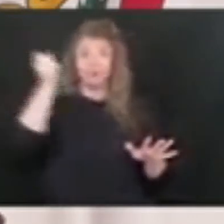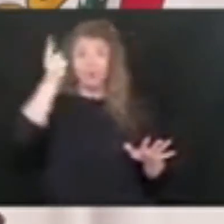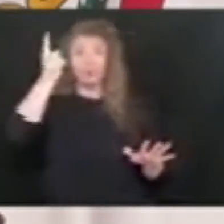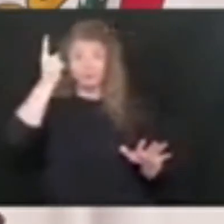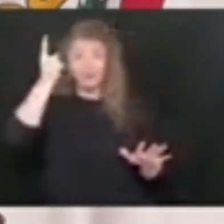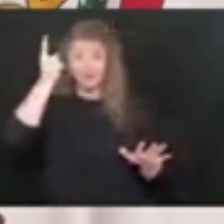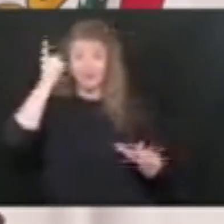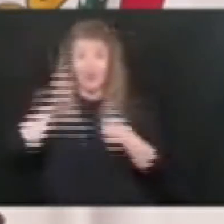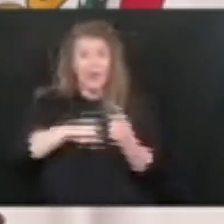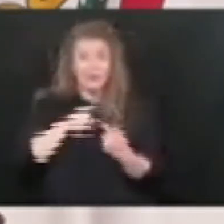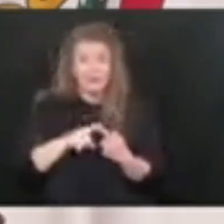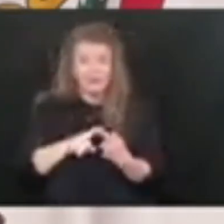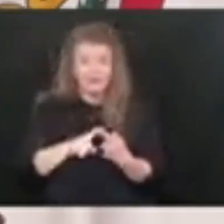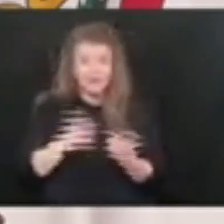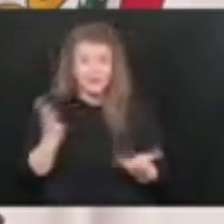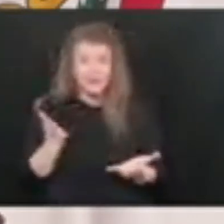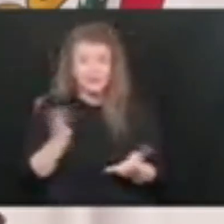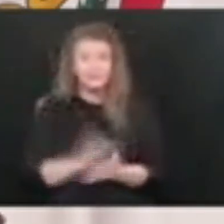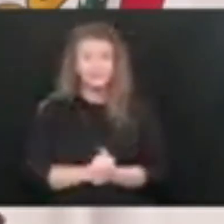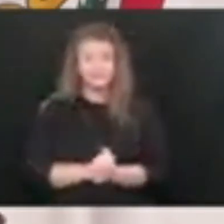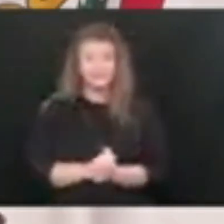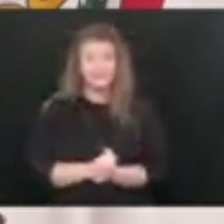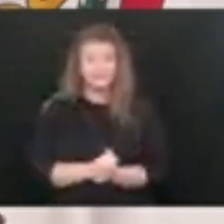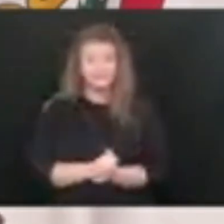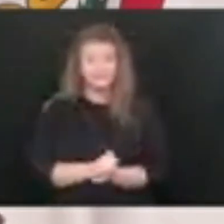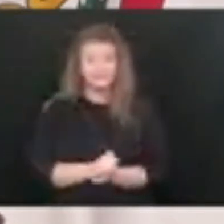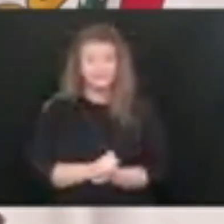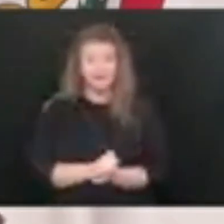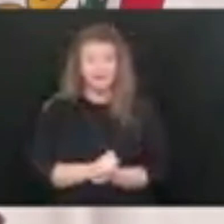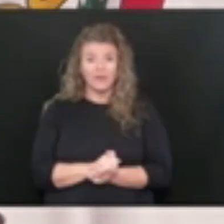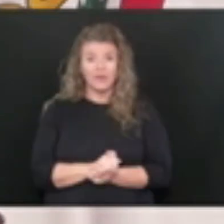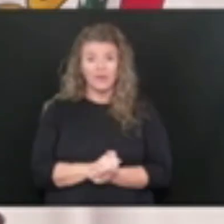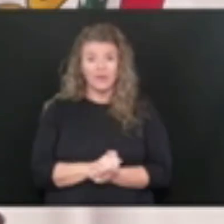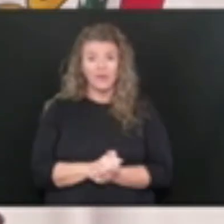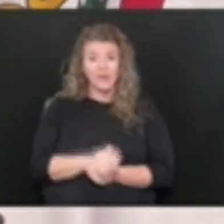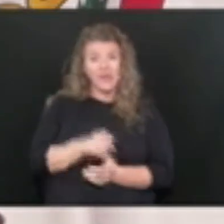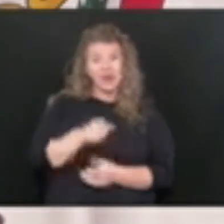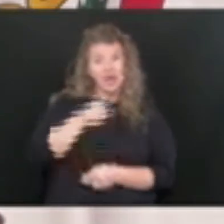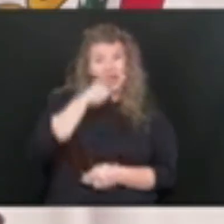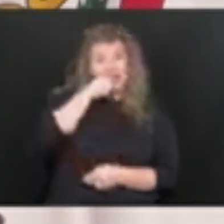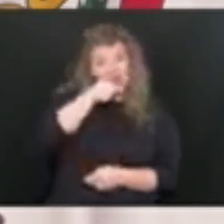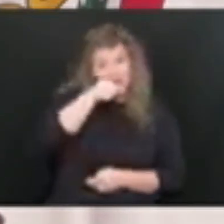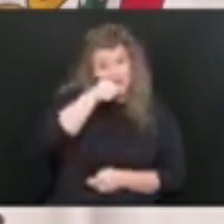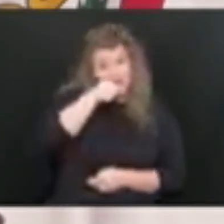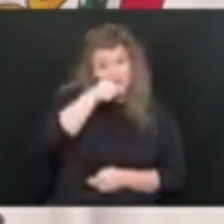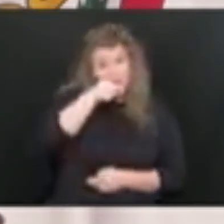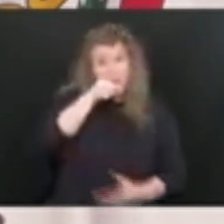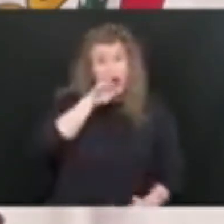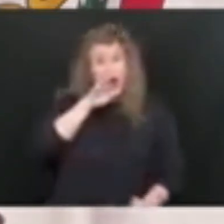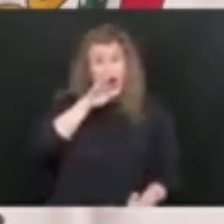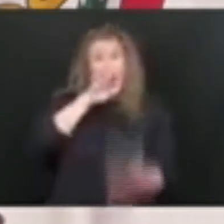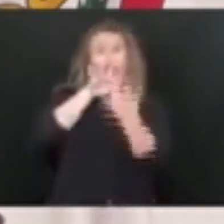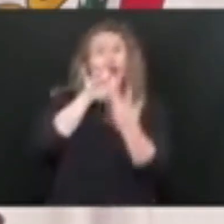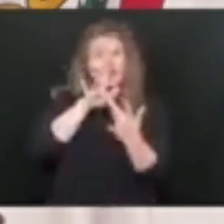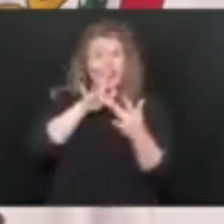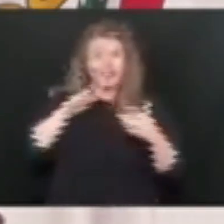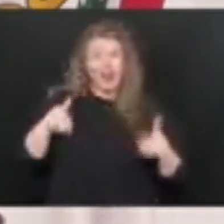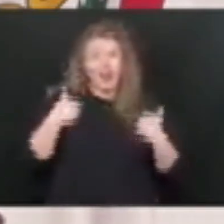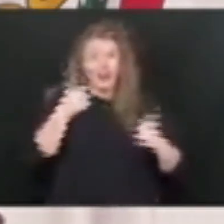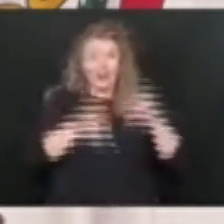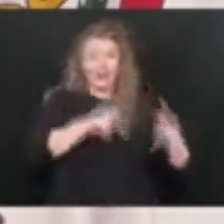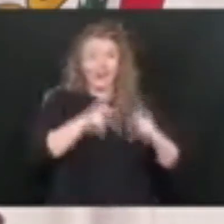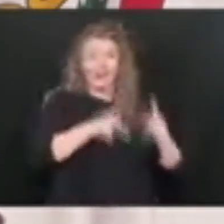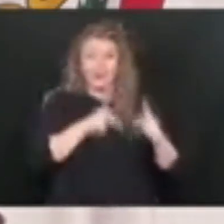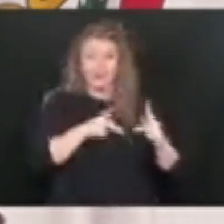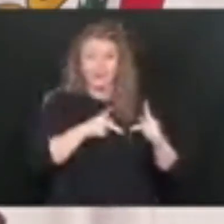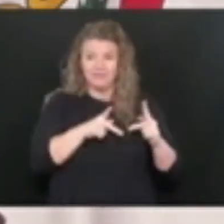this? That you are in contact with our younger folks, and you